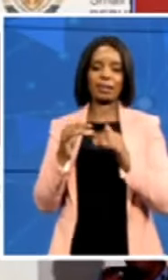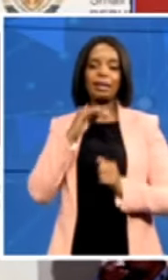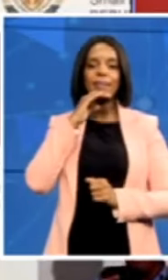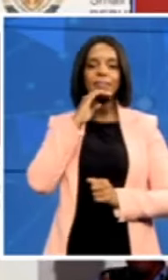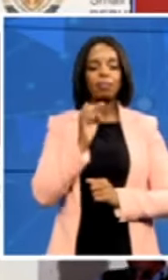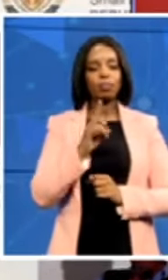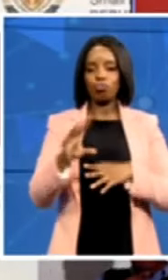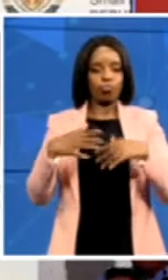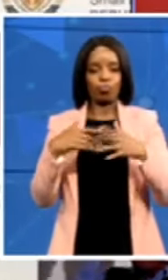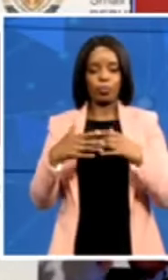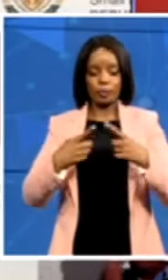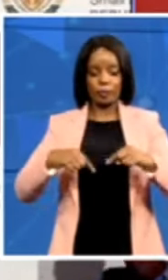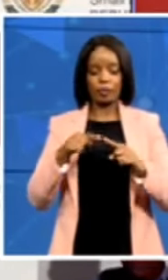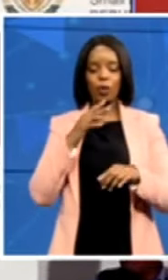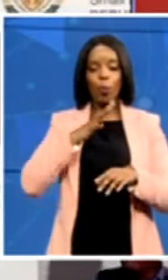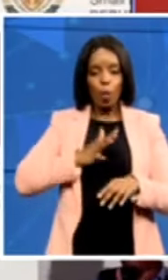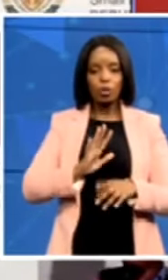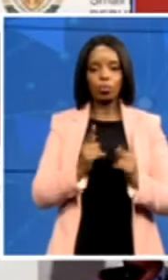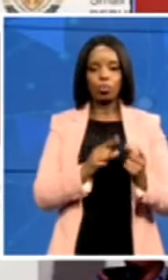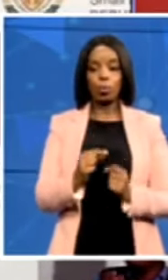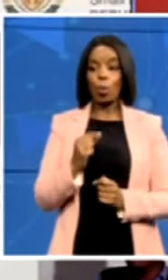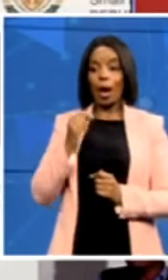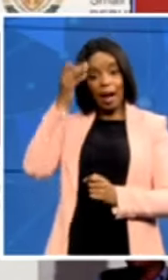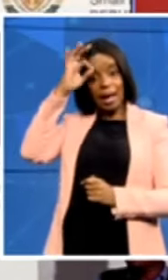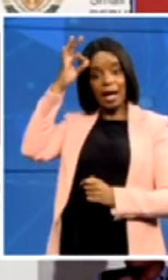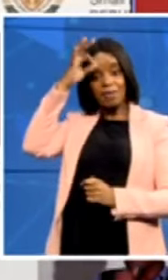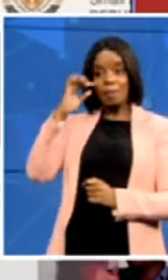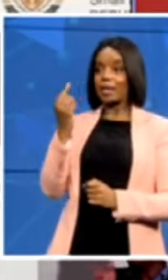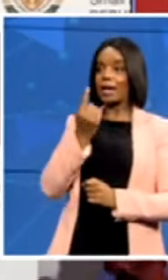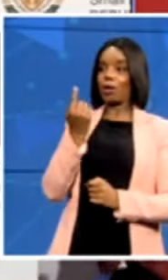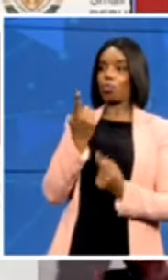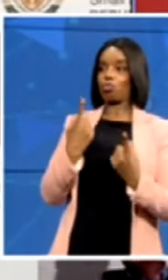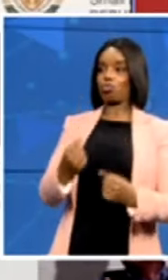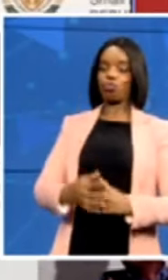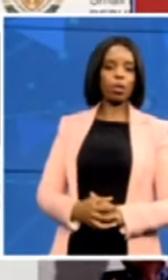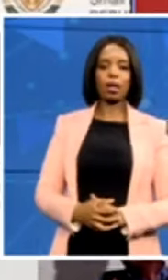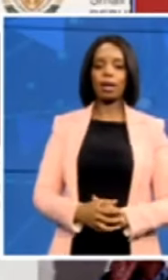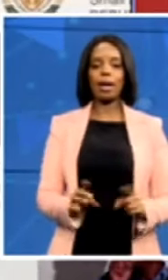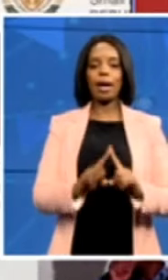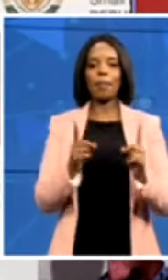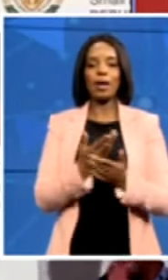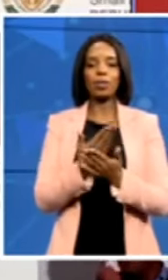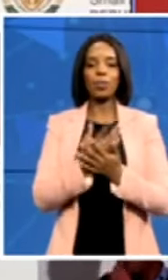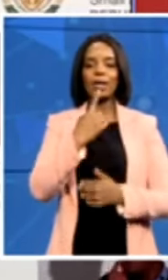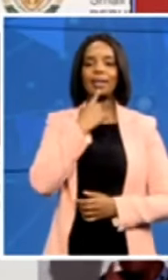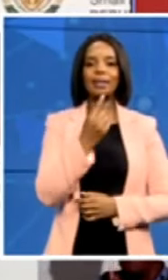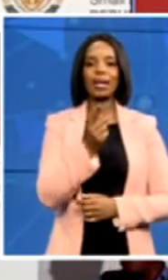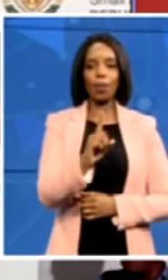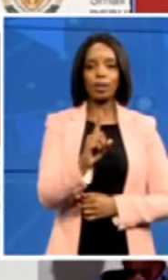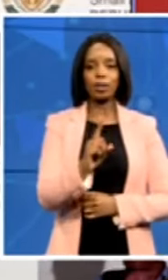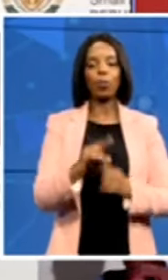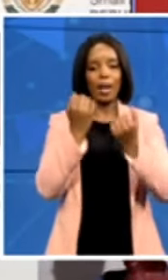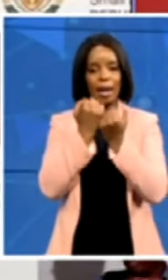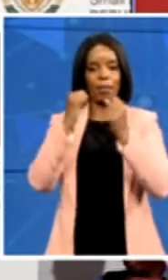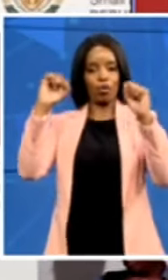as government, but we can say we're leveraging on the state capability in order to enhance the efforts and create an